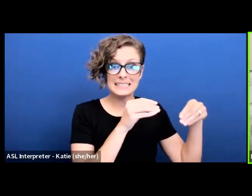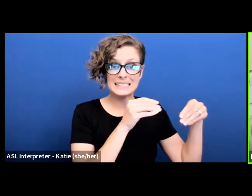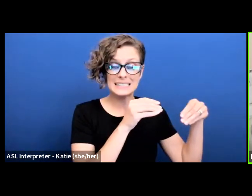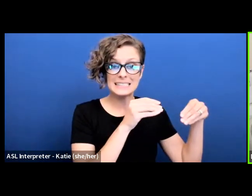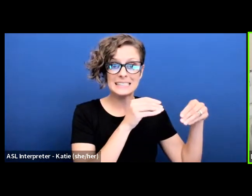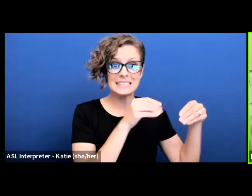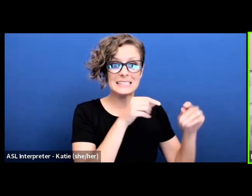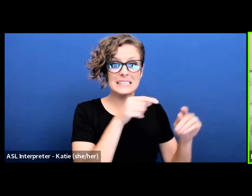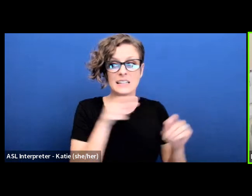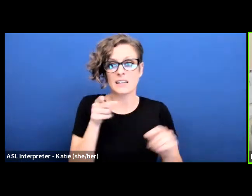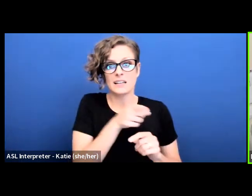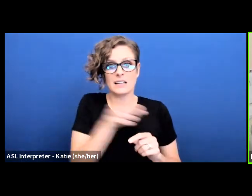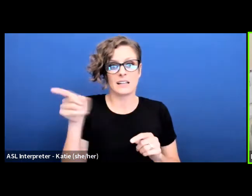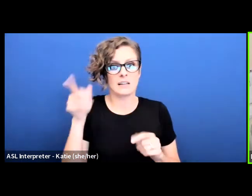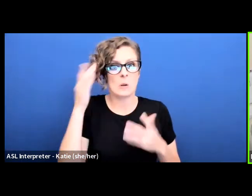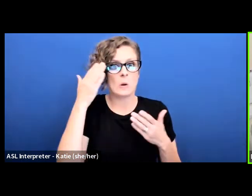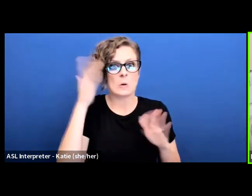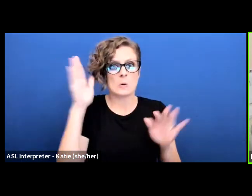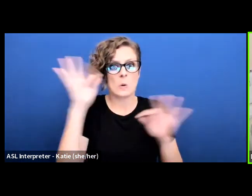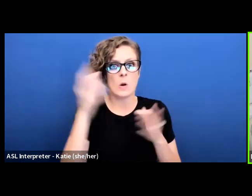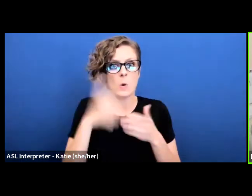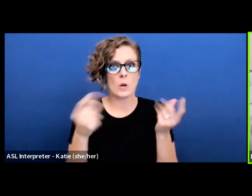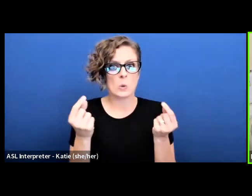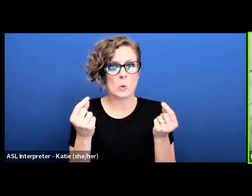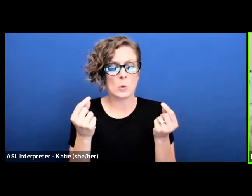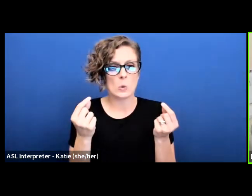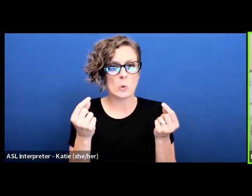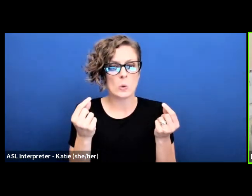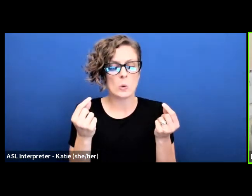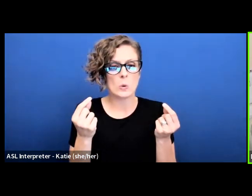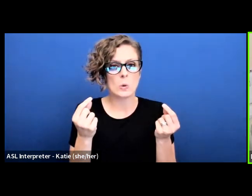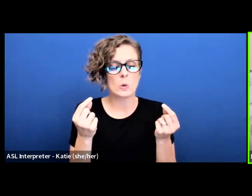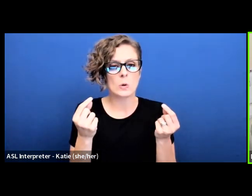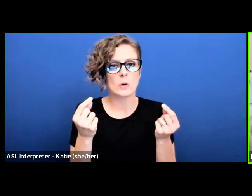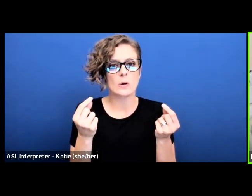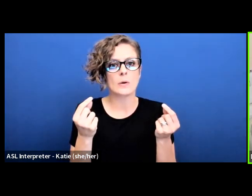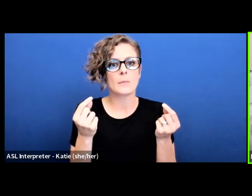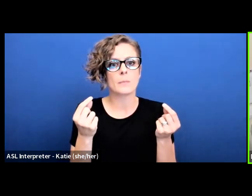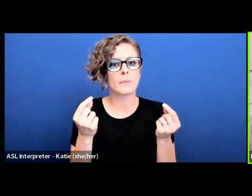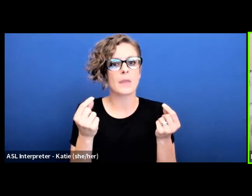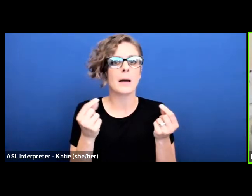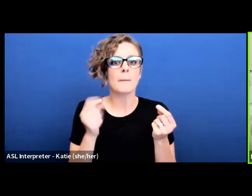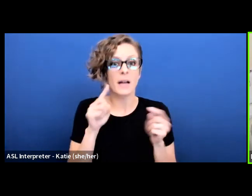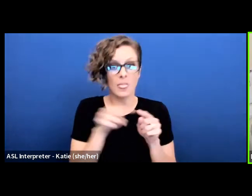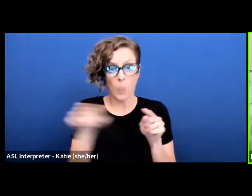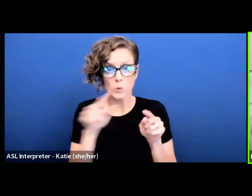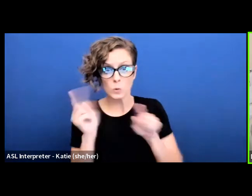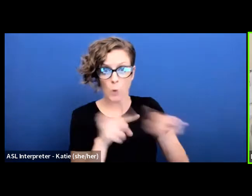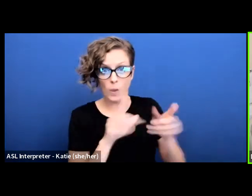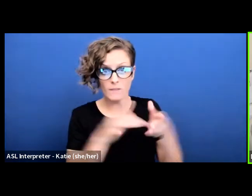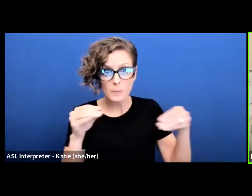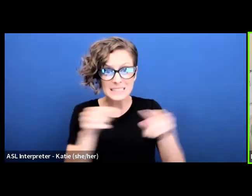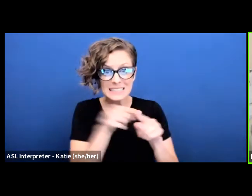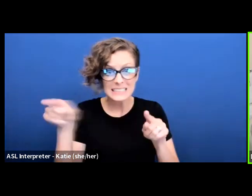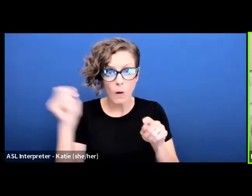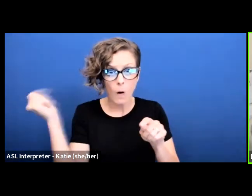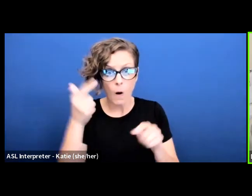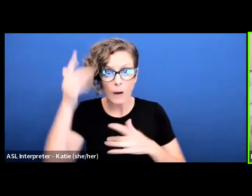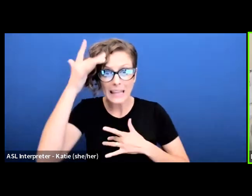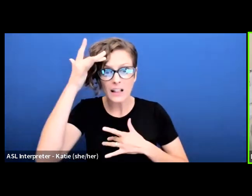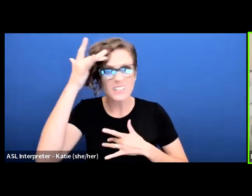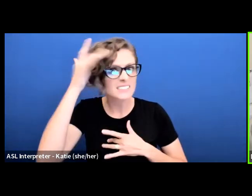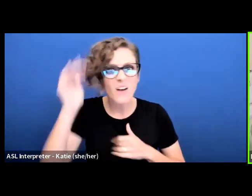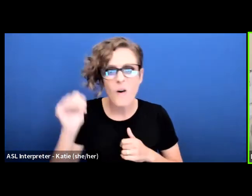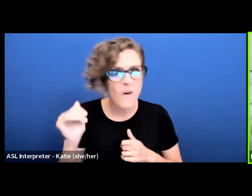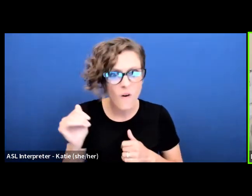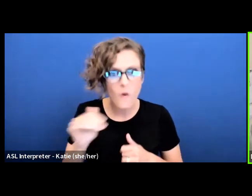not knowing what to do, but it isn't actually all the time the people who are ill. It's a teenage